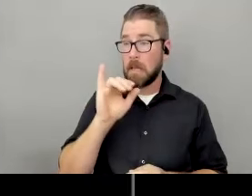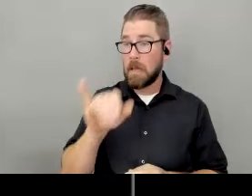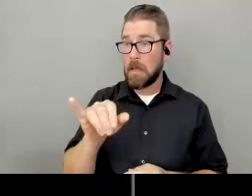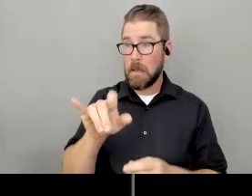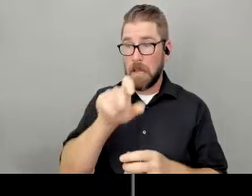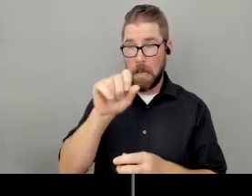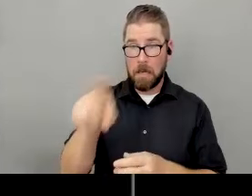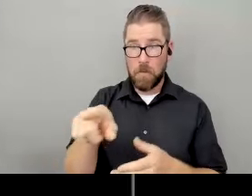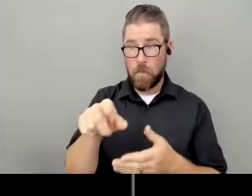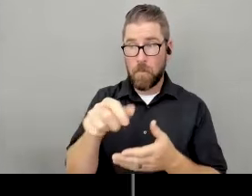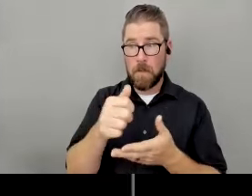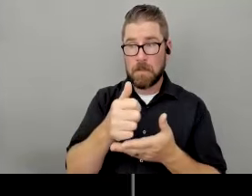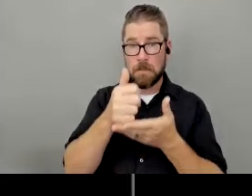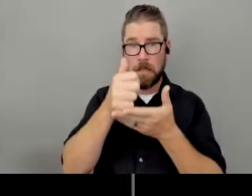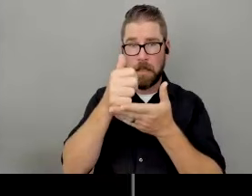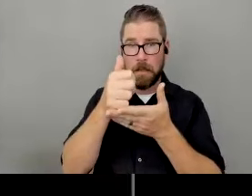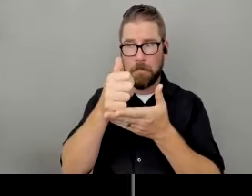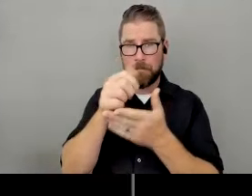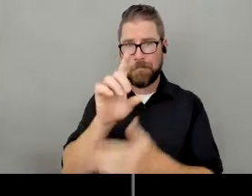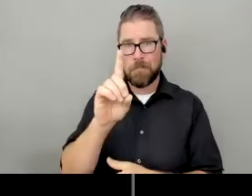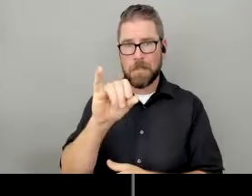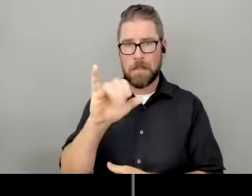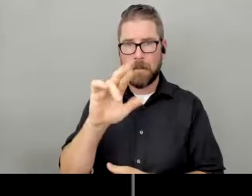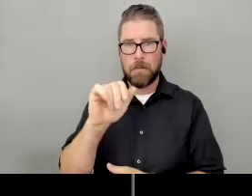look at the bones of the nasal fossa.